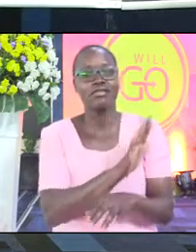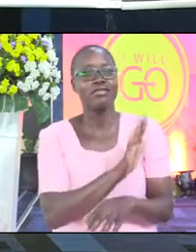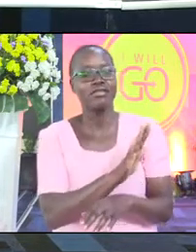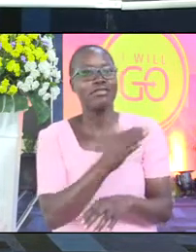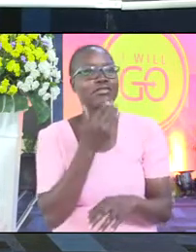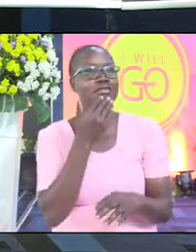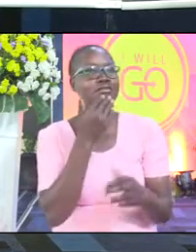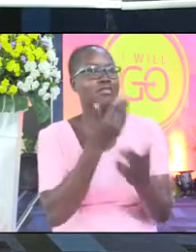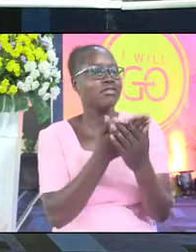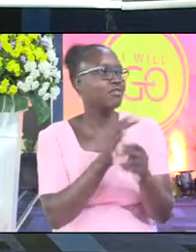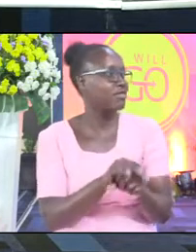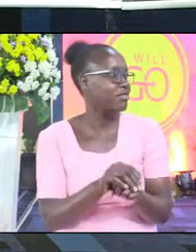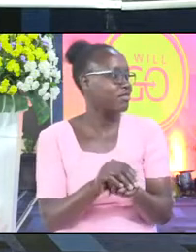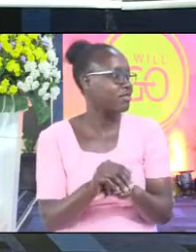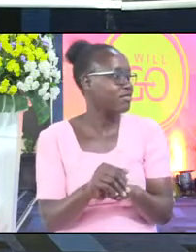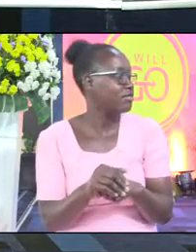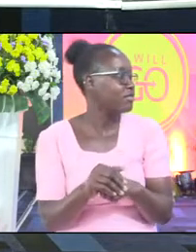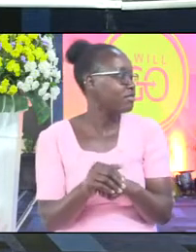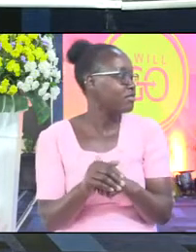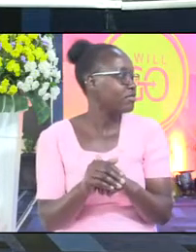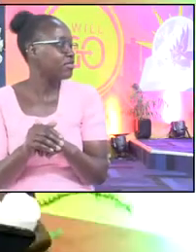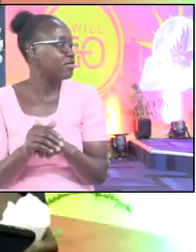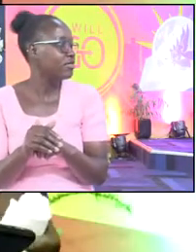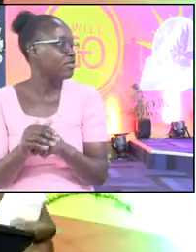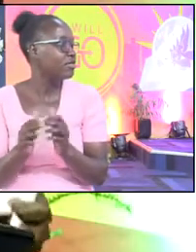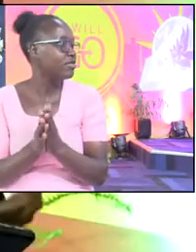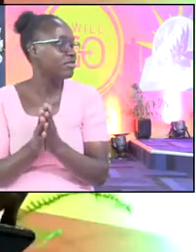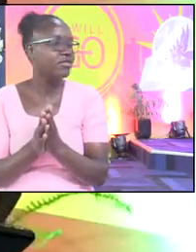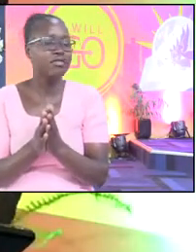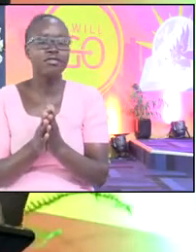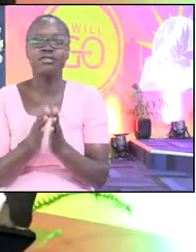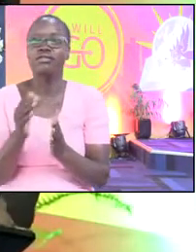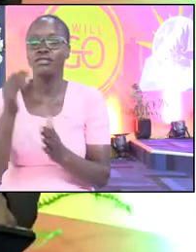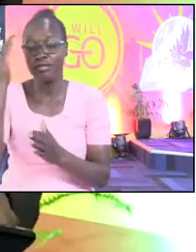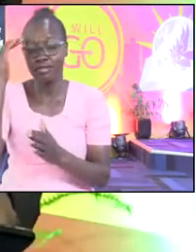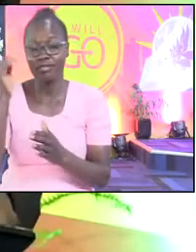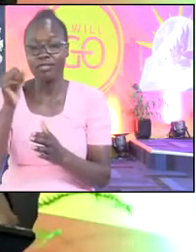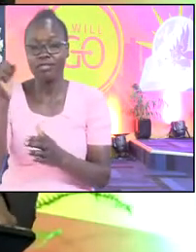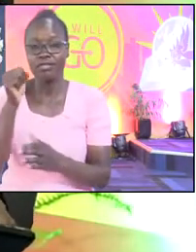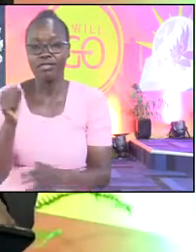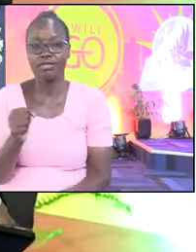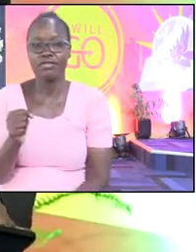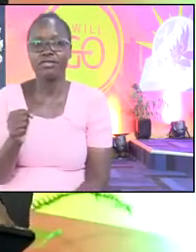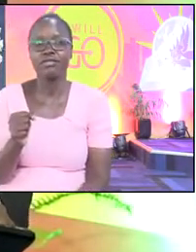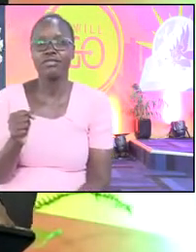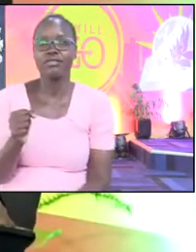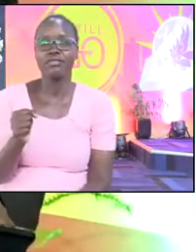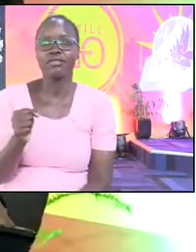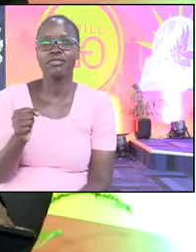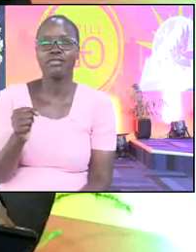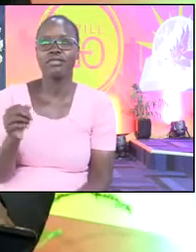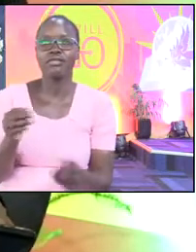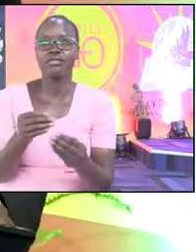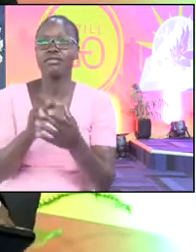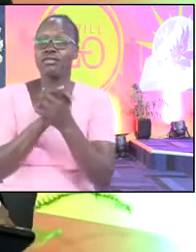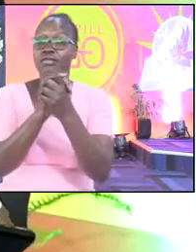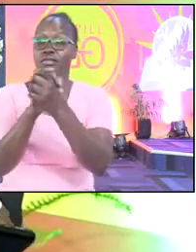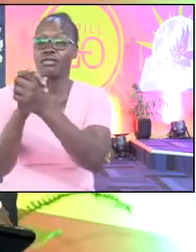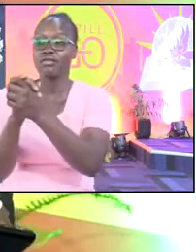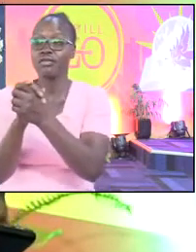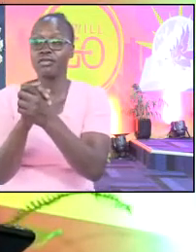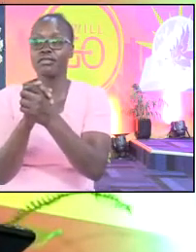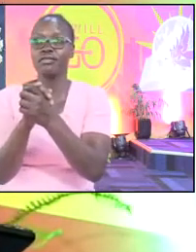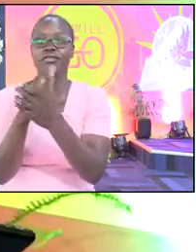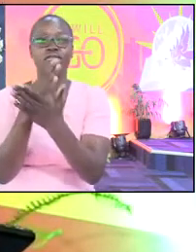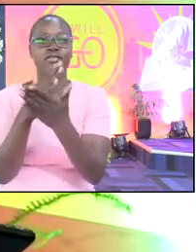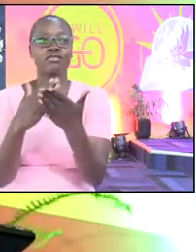Thank you so very kindly. Our head elder and elders, our board of elders, have asked me to greet you